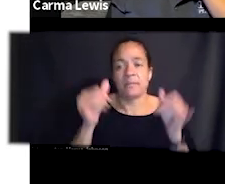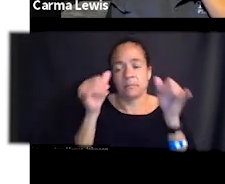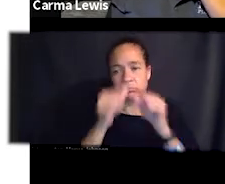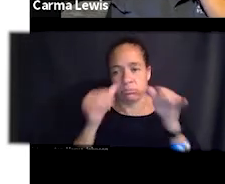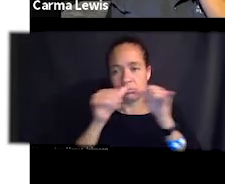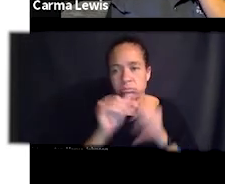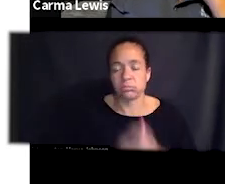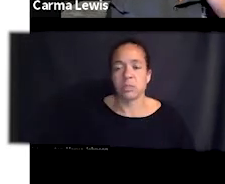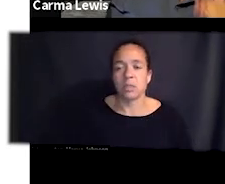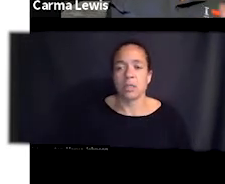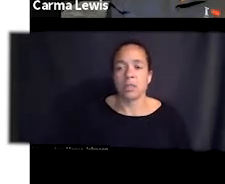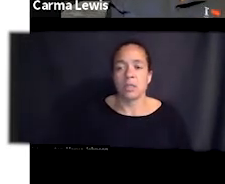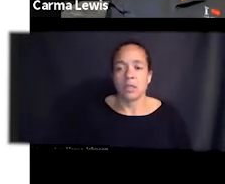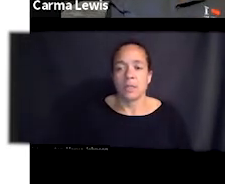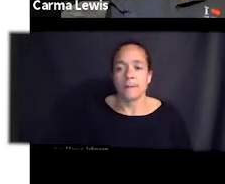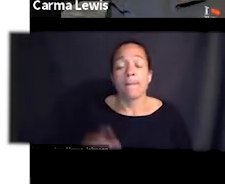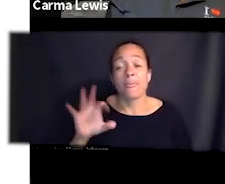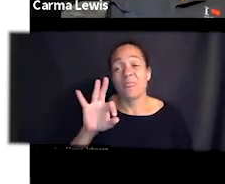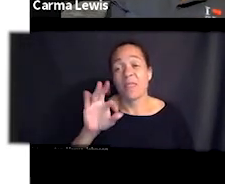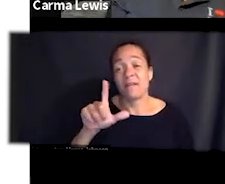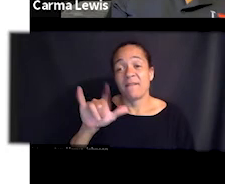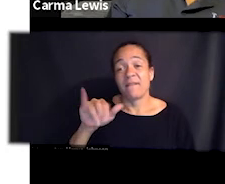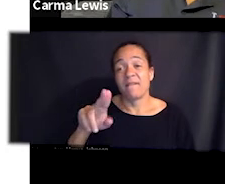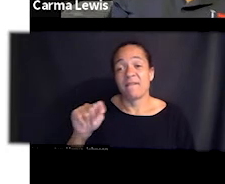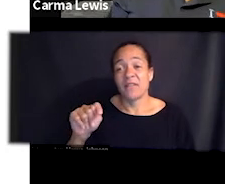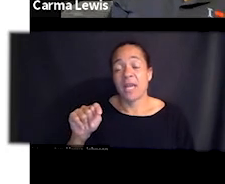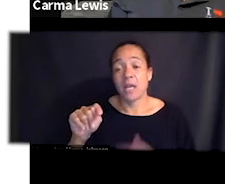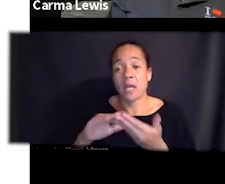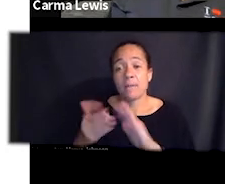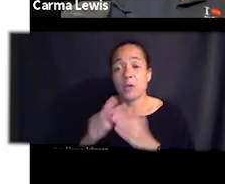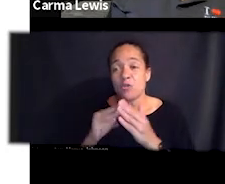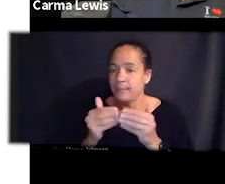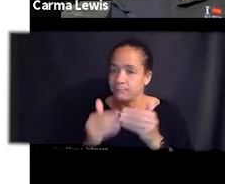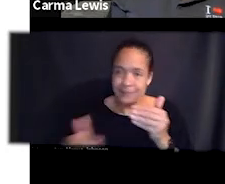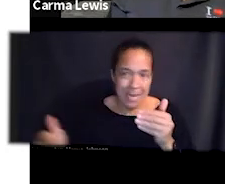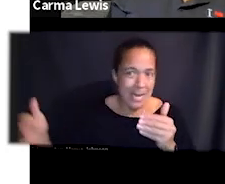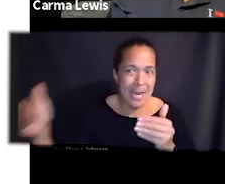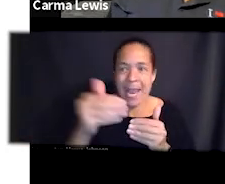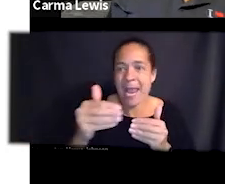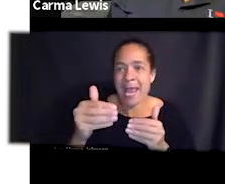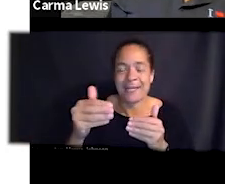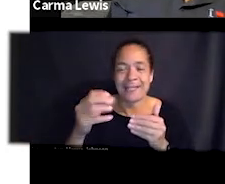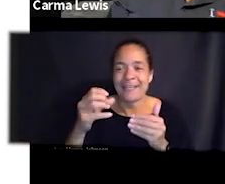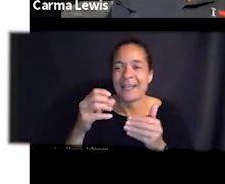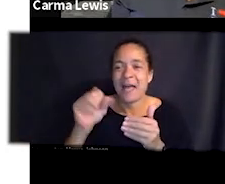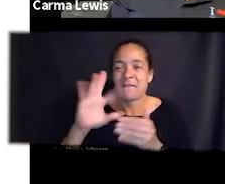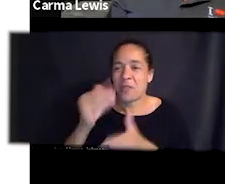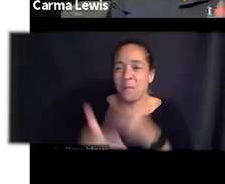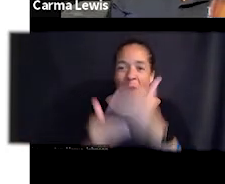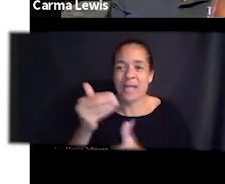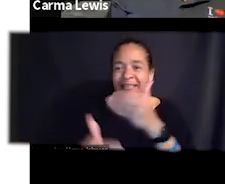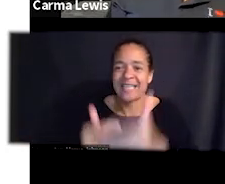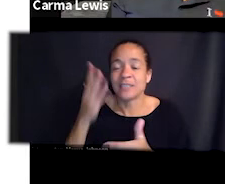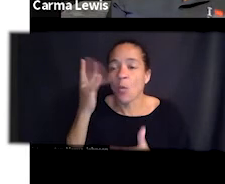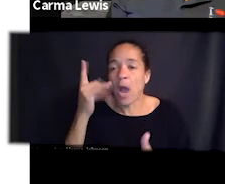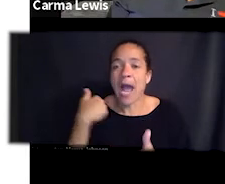I believe the Flint community may be ahead of the game when it comes to community engagement because of what we've dealt with from